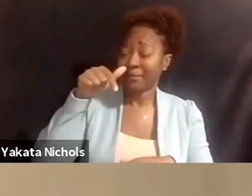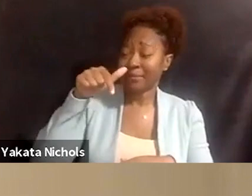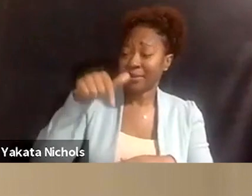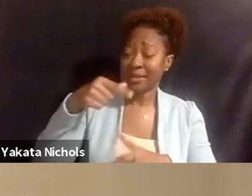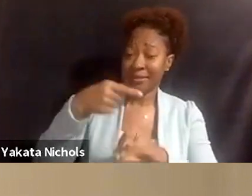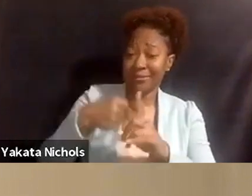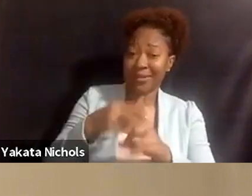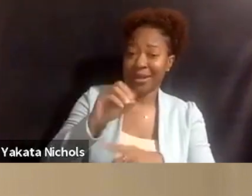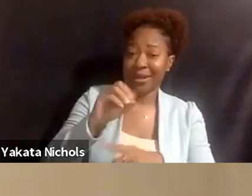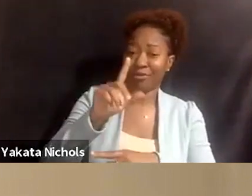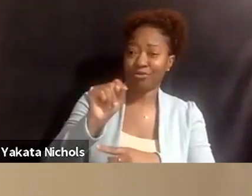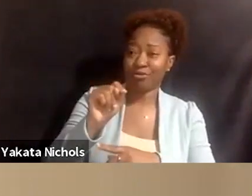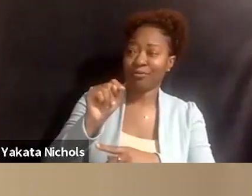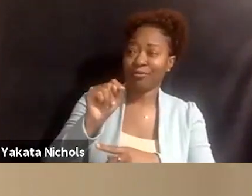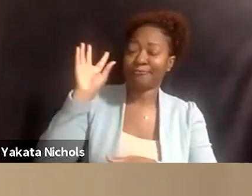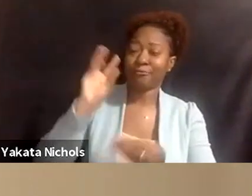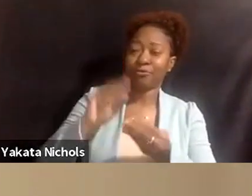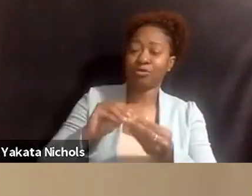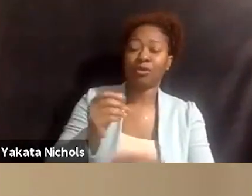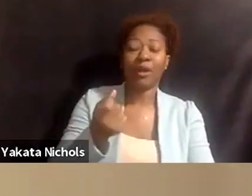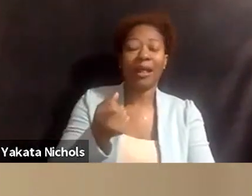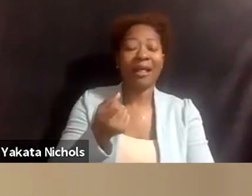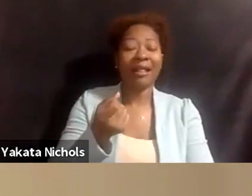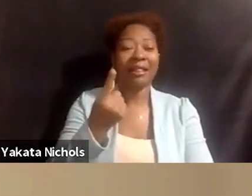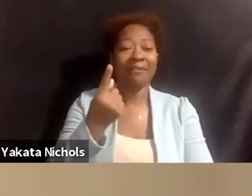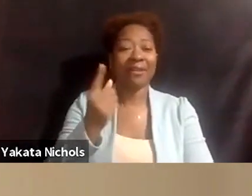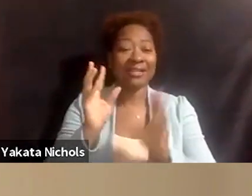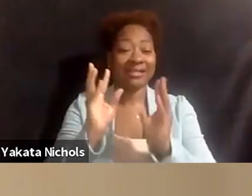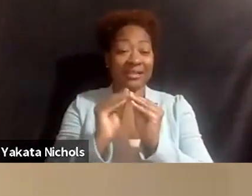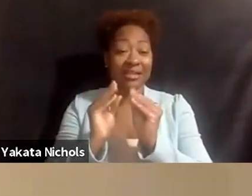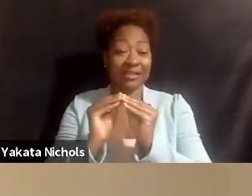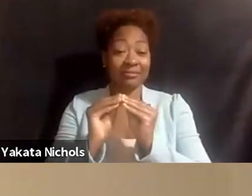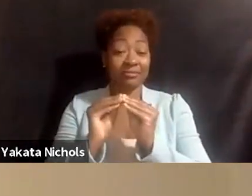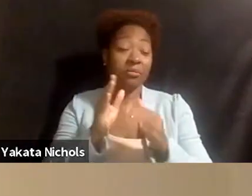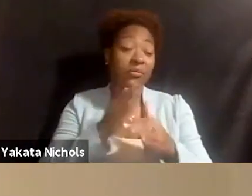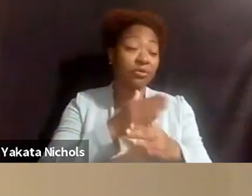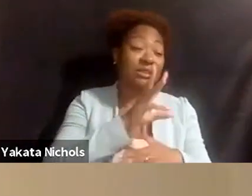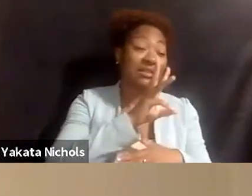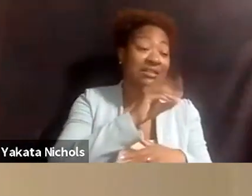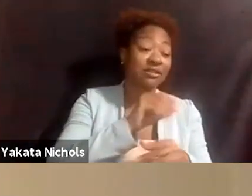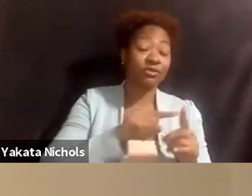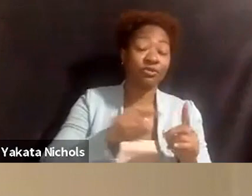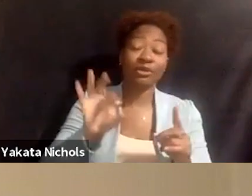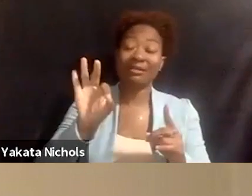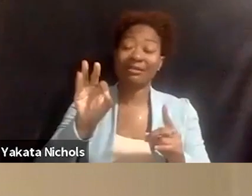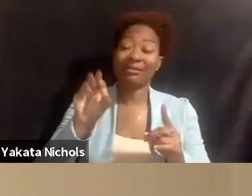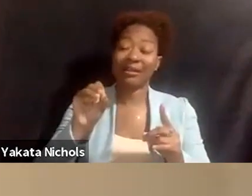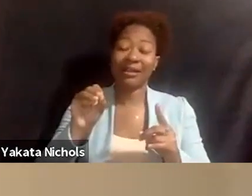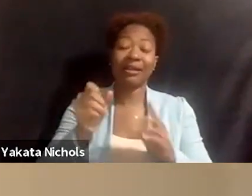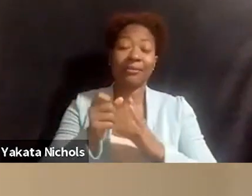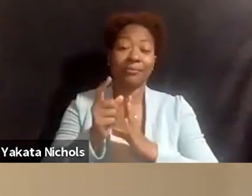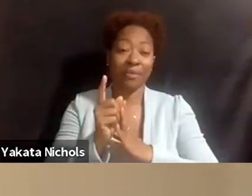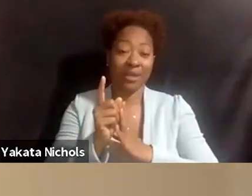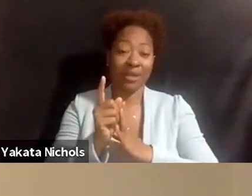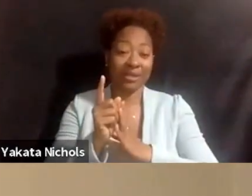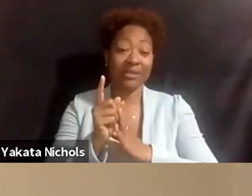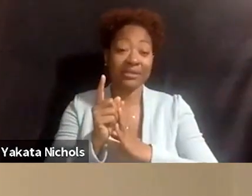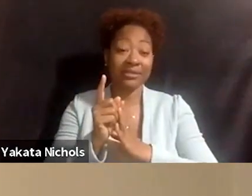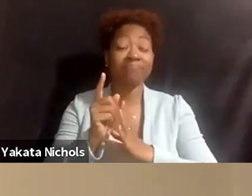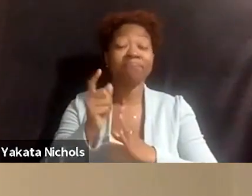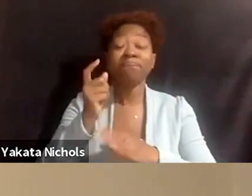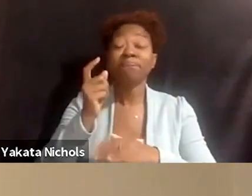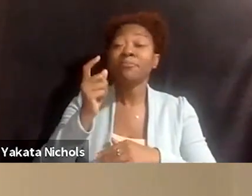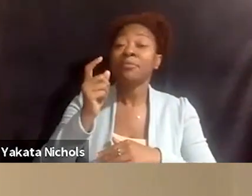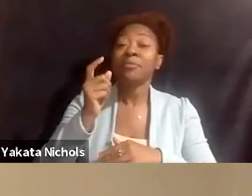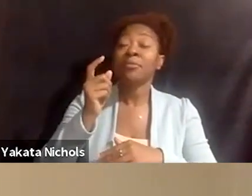sessions, each between 90 and 60 minutes as a part of UM's Disability Community Month activities. These 11